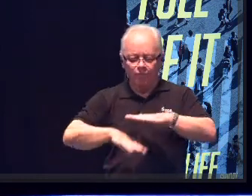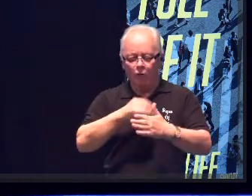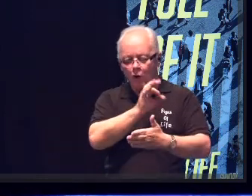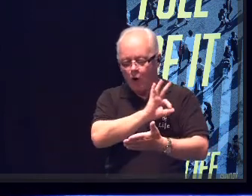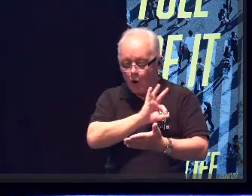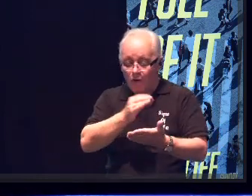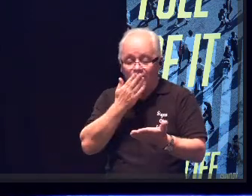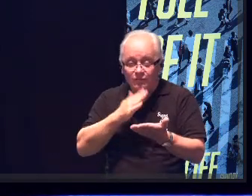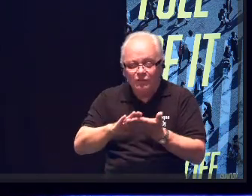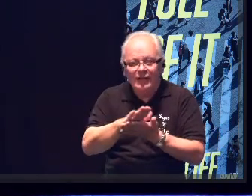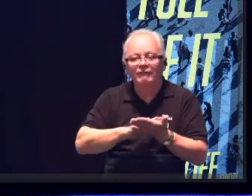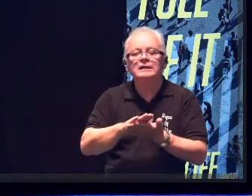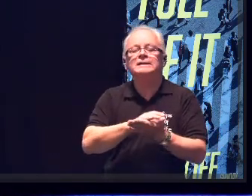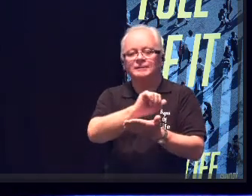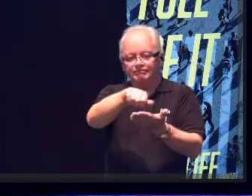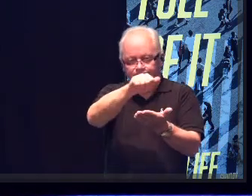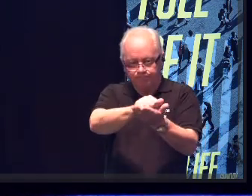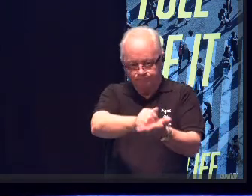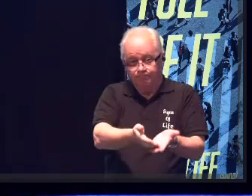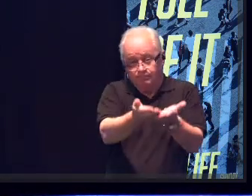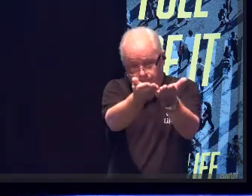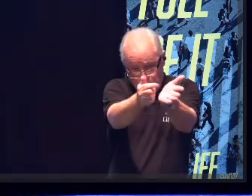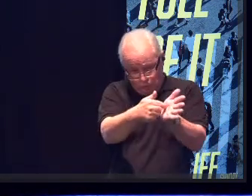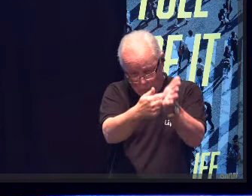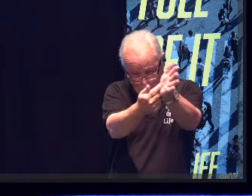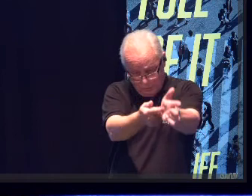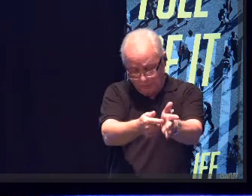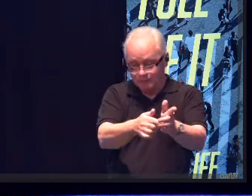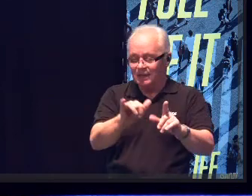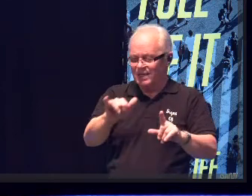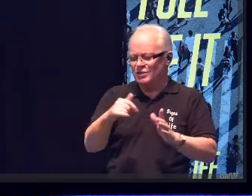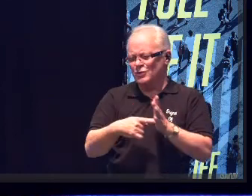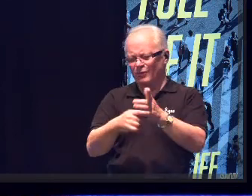or unforgiveness? Because here's the crazy thing.